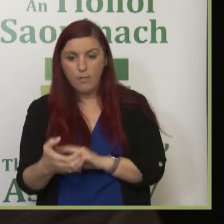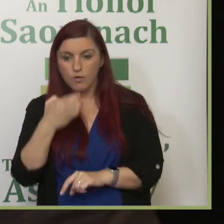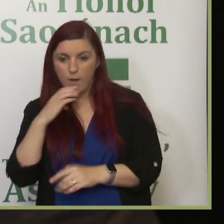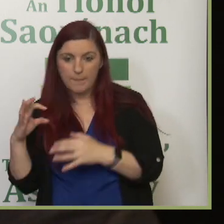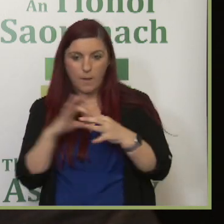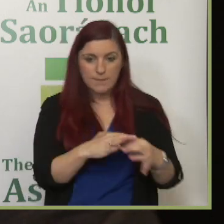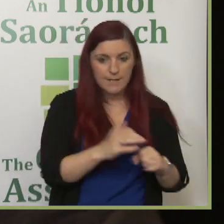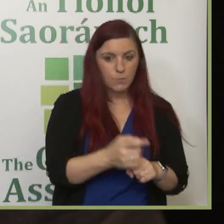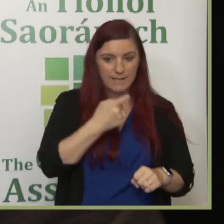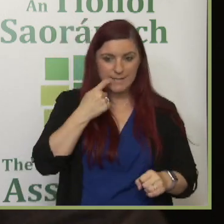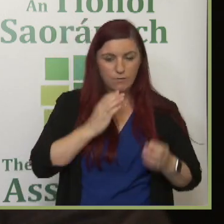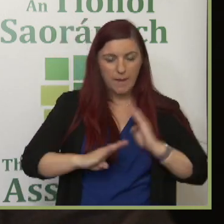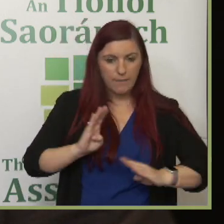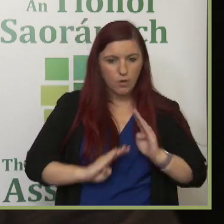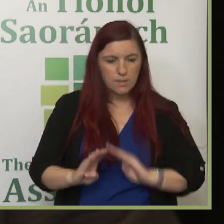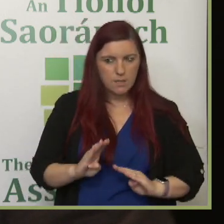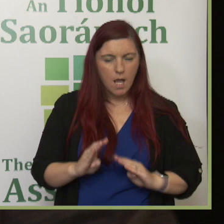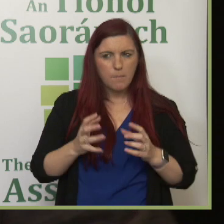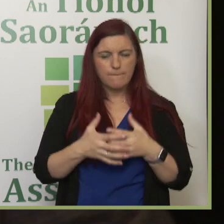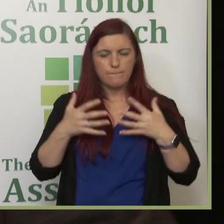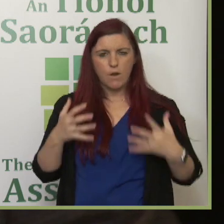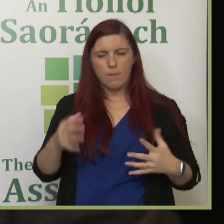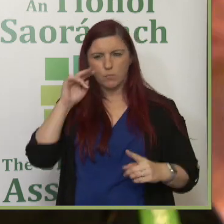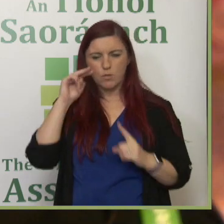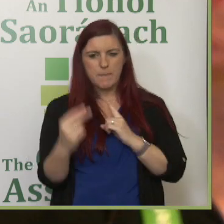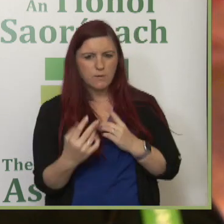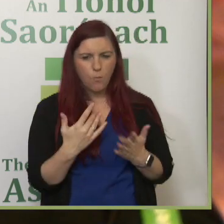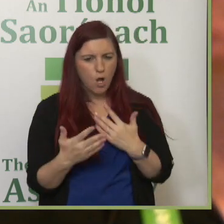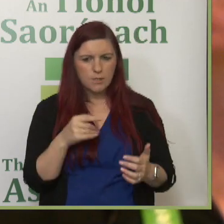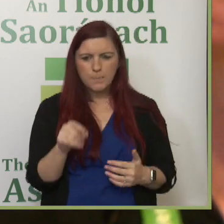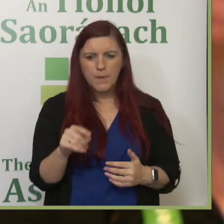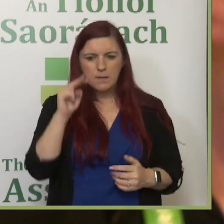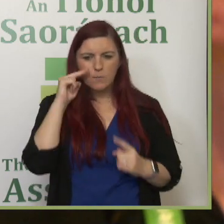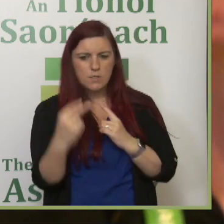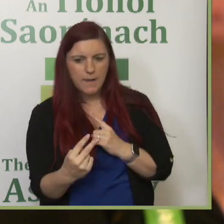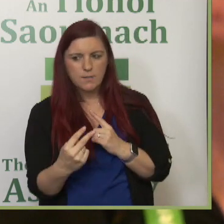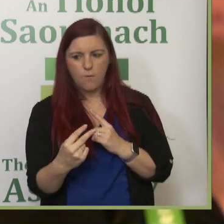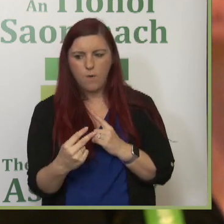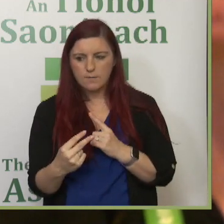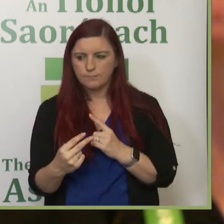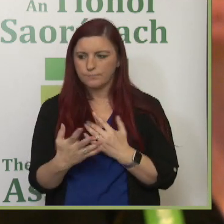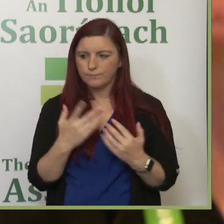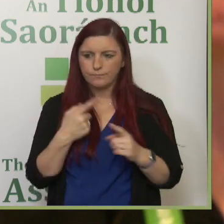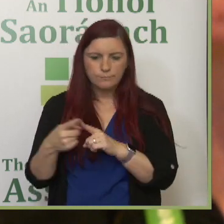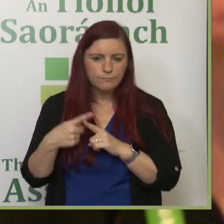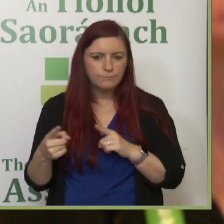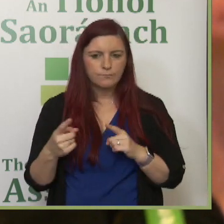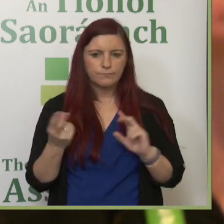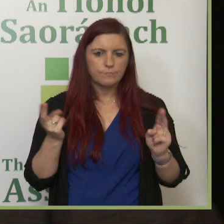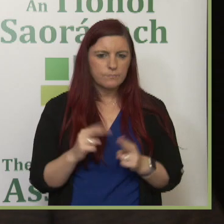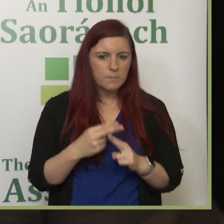addictive behaviours. And very much the lens that we looked at that was through plant-based drugs that were produced outside the EU and